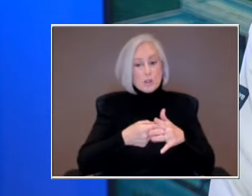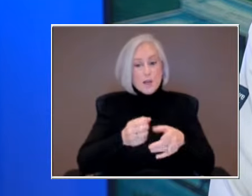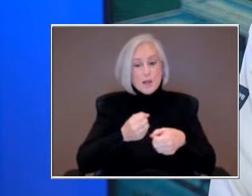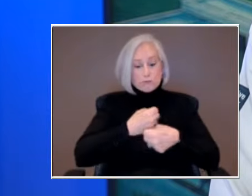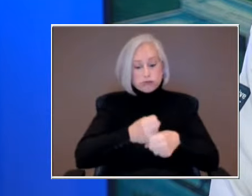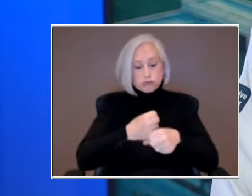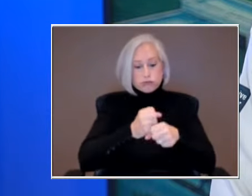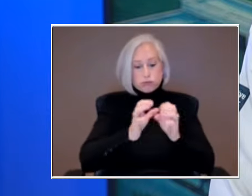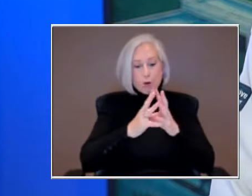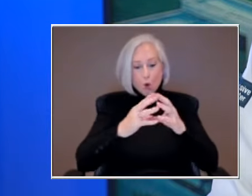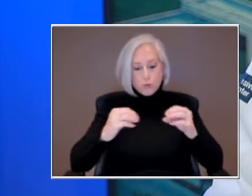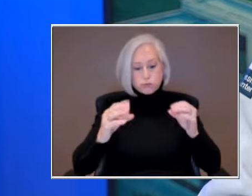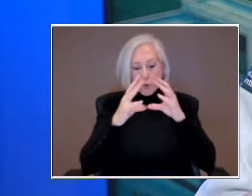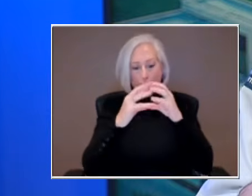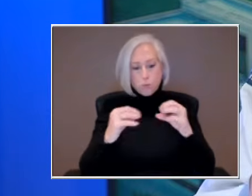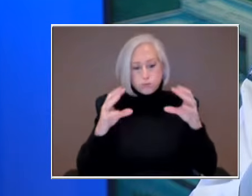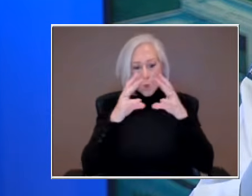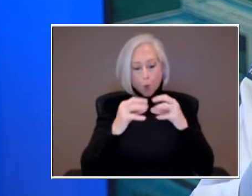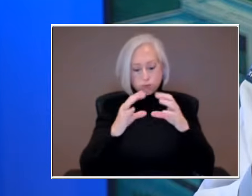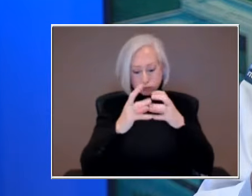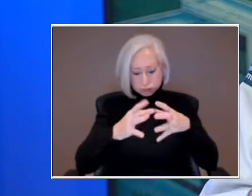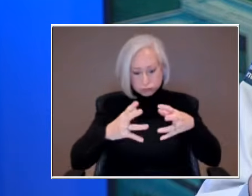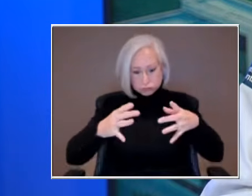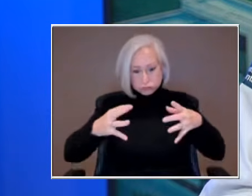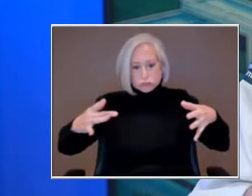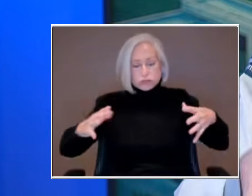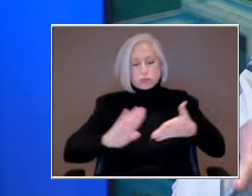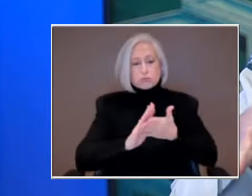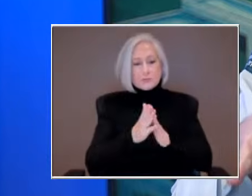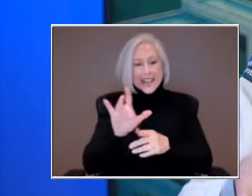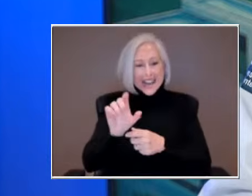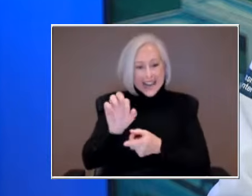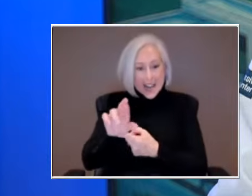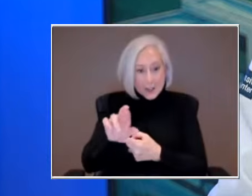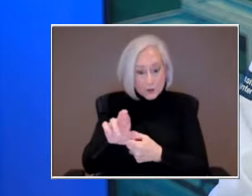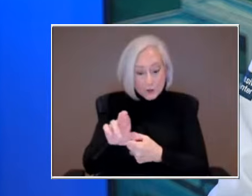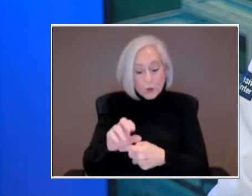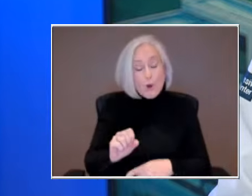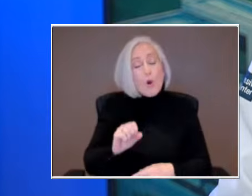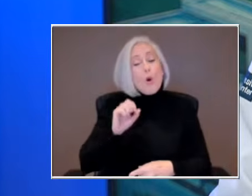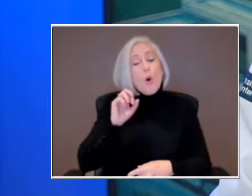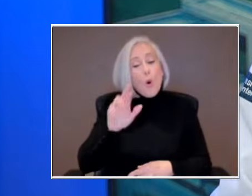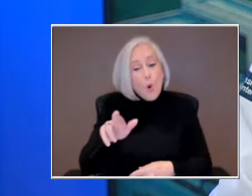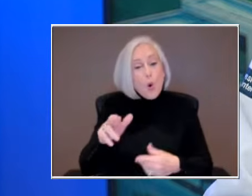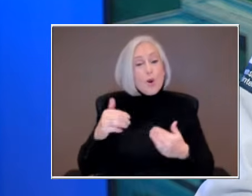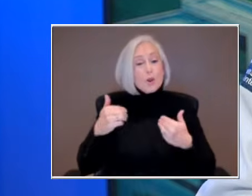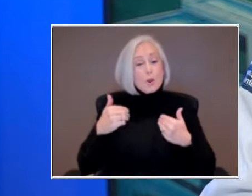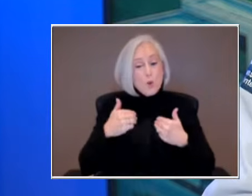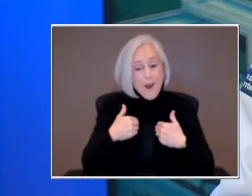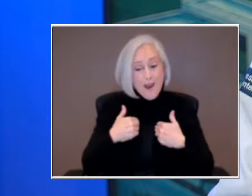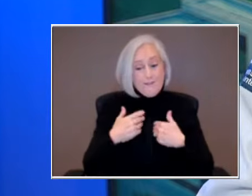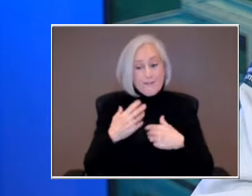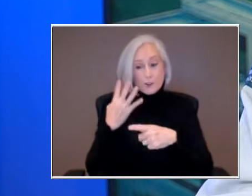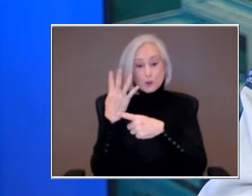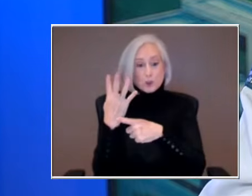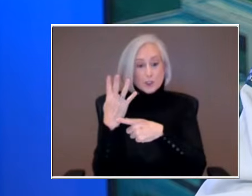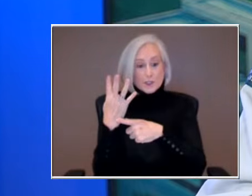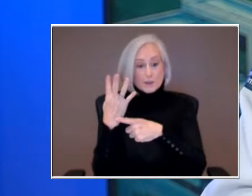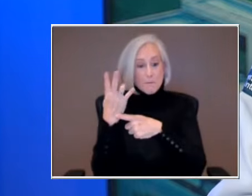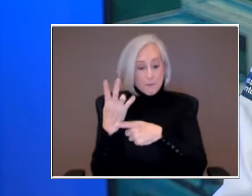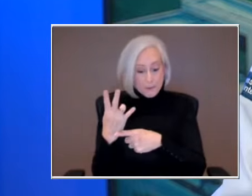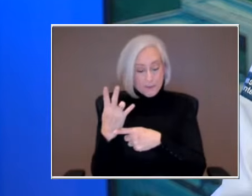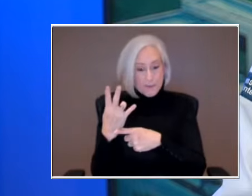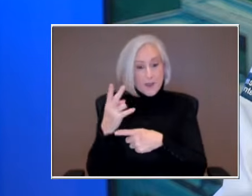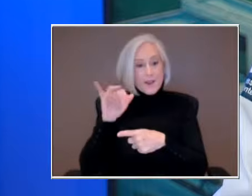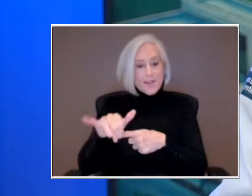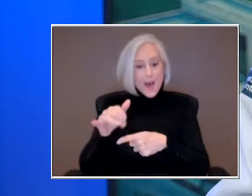the retinoblastoma gene, where it makes a protein that shuts down growth. If you lose that gene